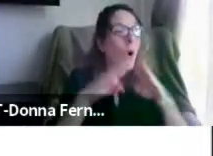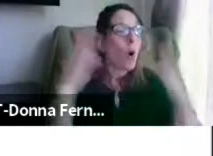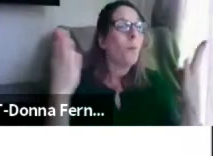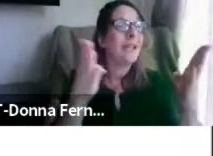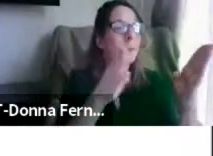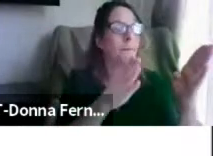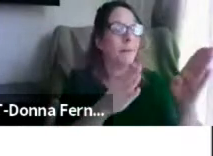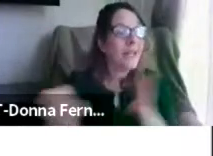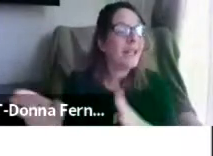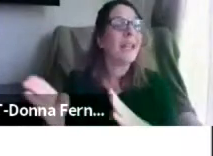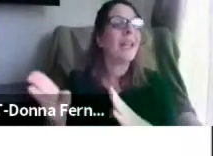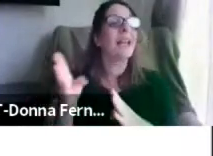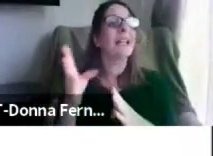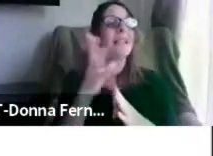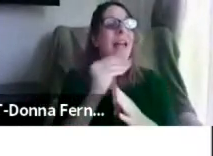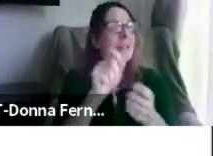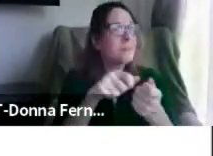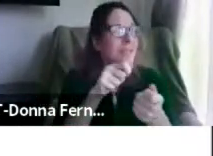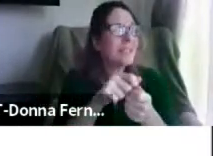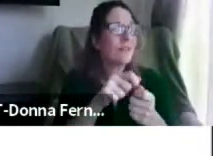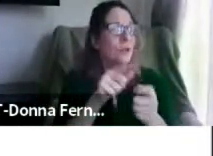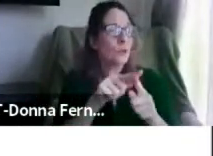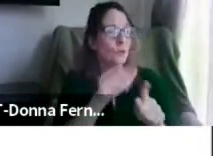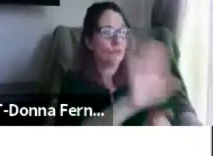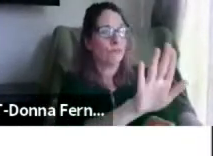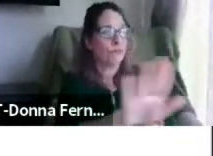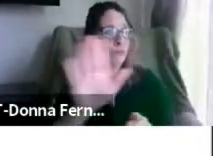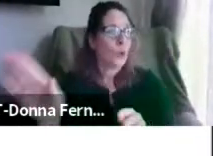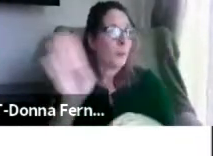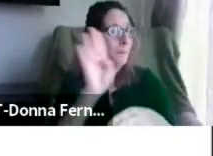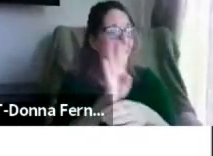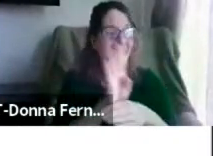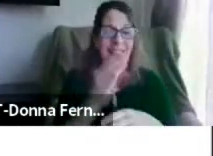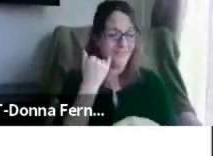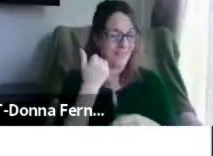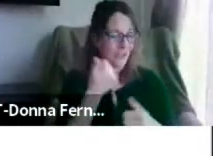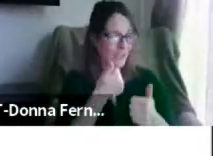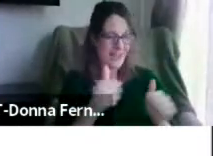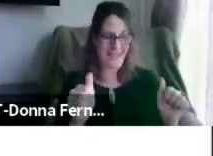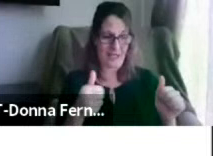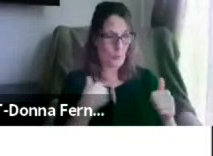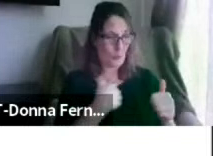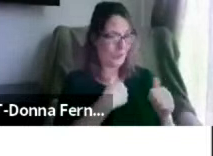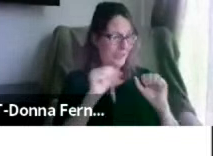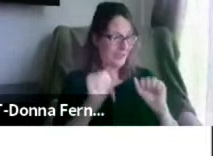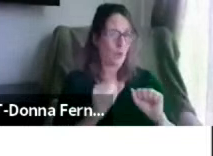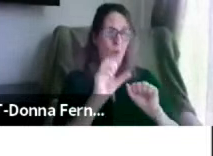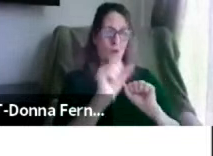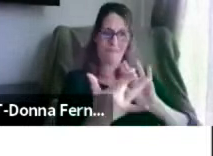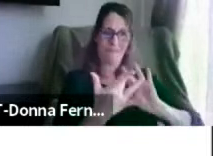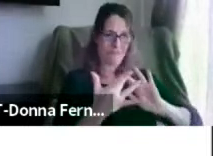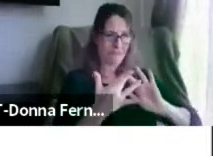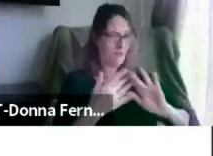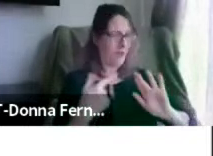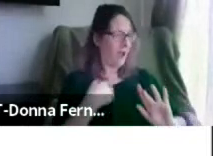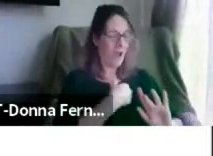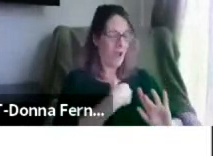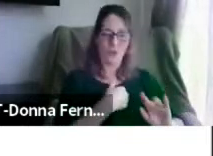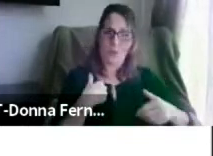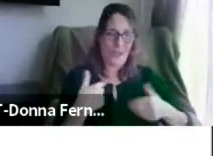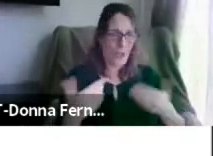and, specific to the businesses. So if there's anything that we can do, please don't hesitate to reach out to us also. We're here to help